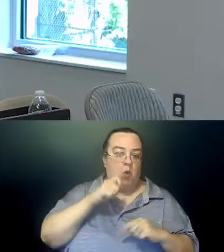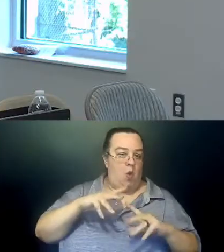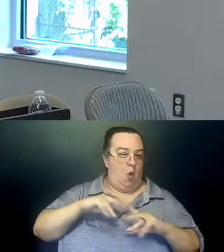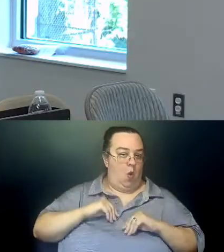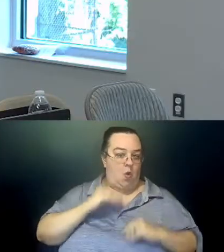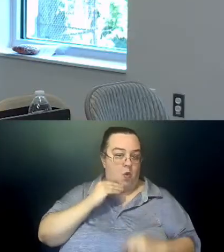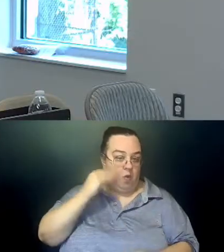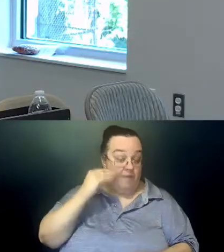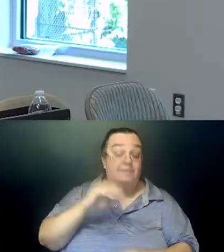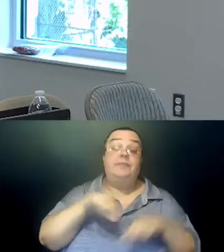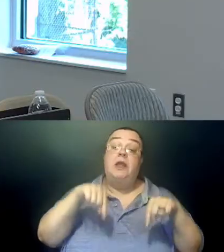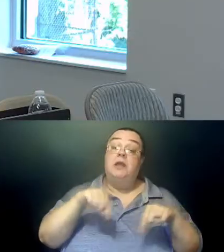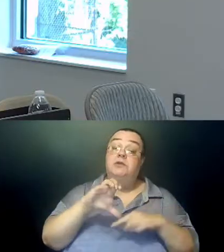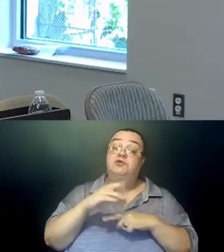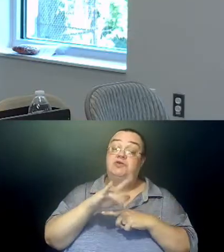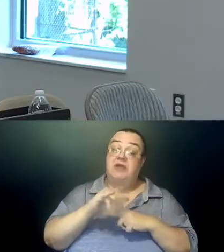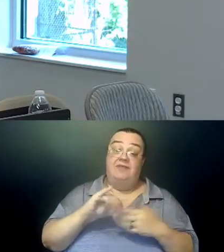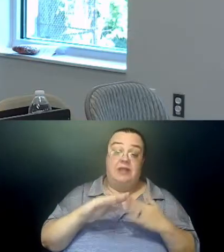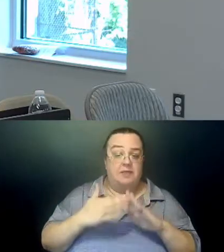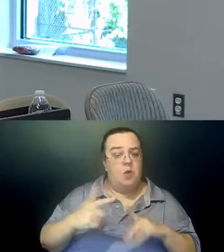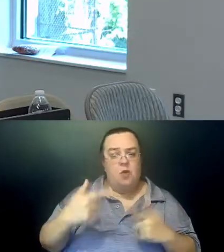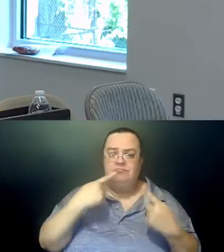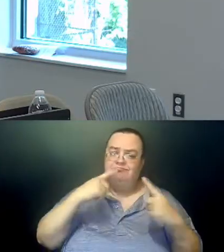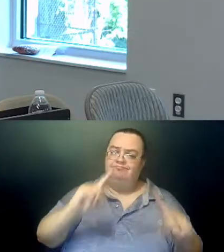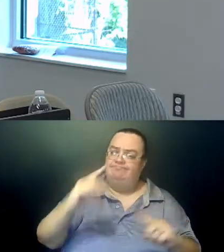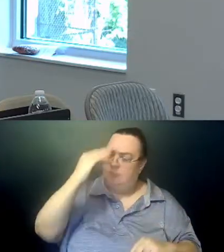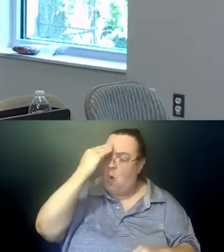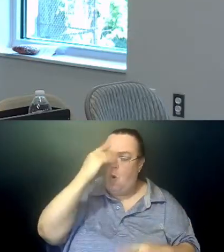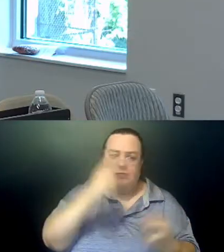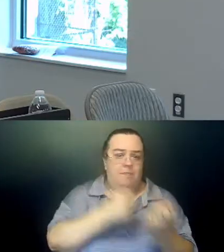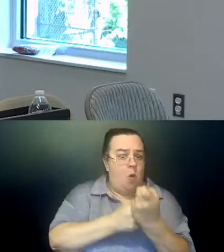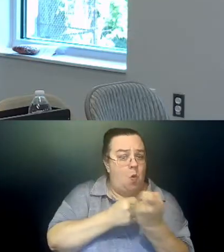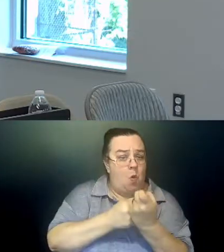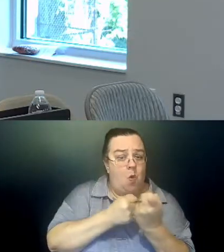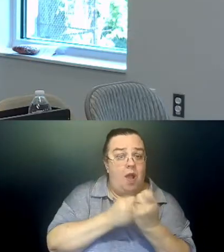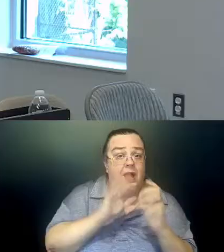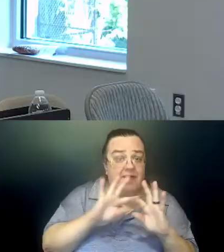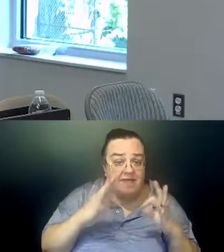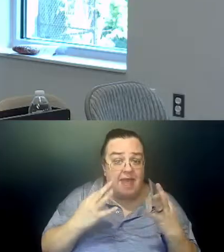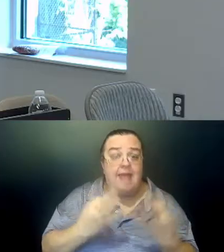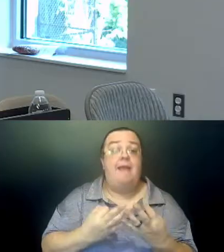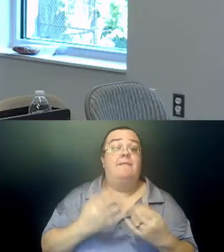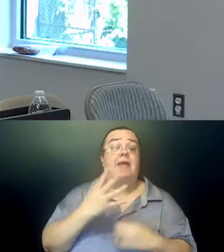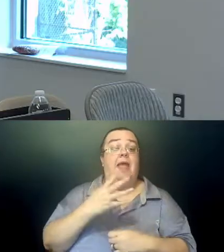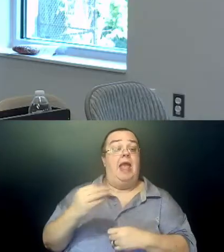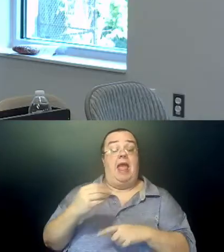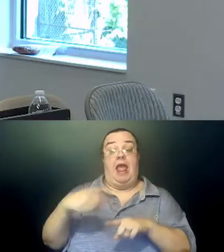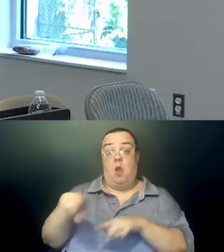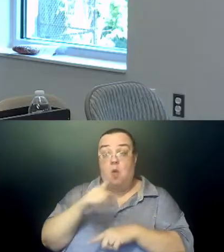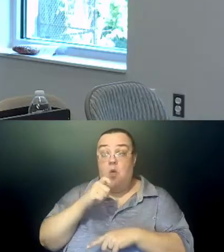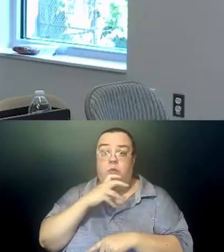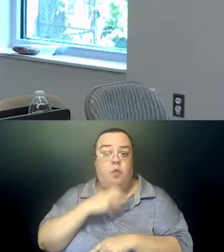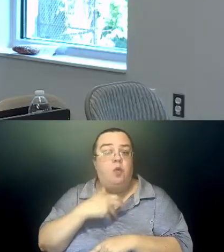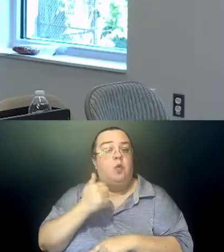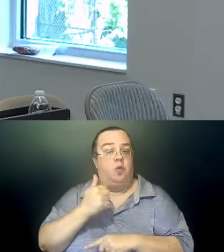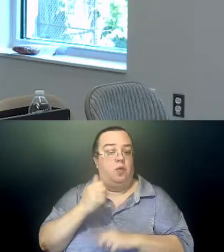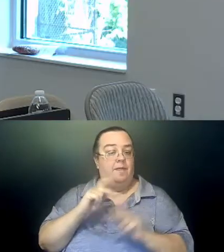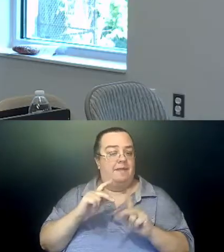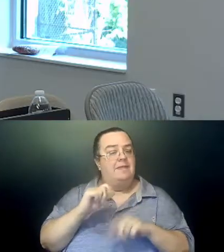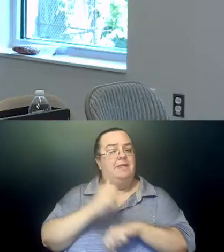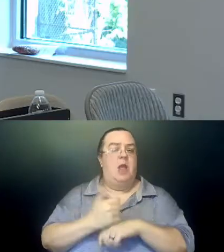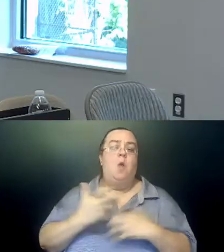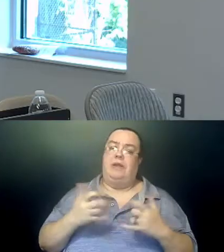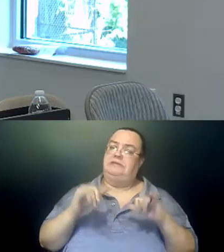a community known for supporting families and aging in place. Let's keep it like that.